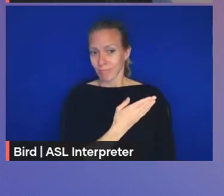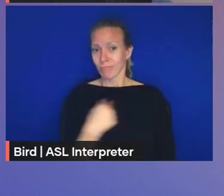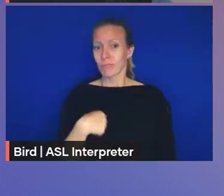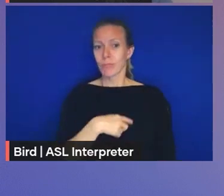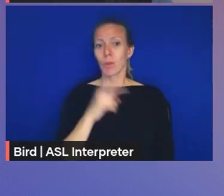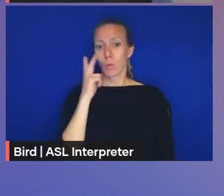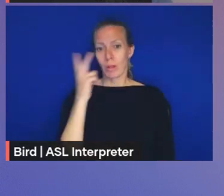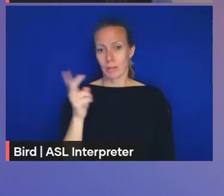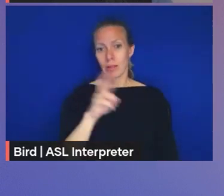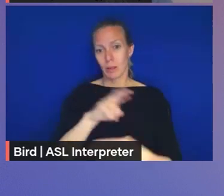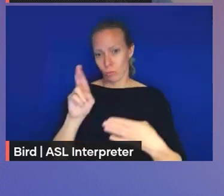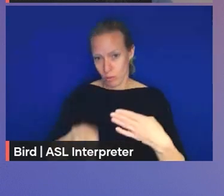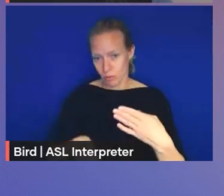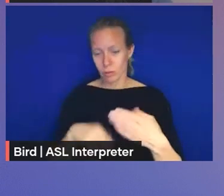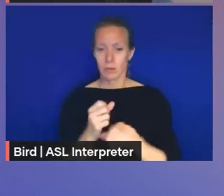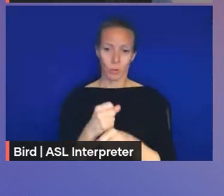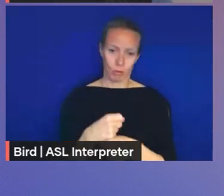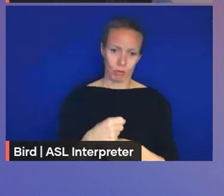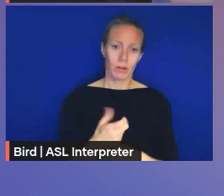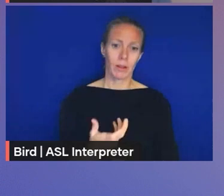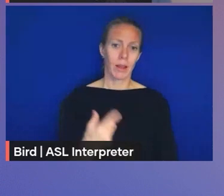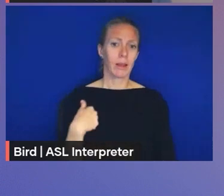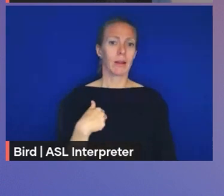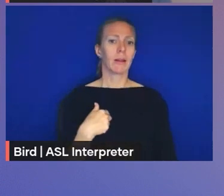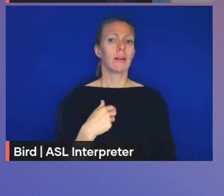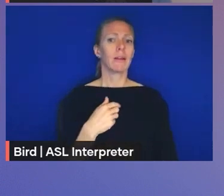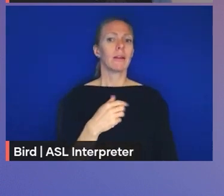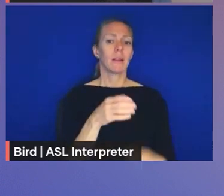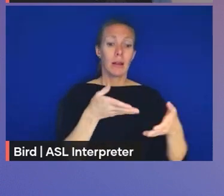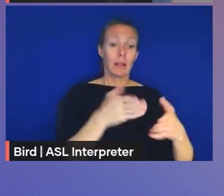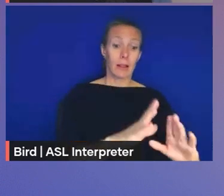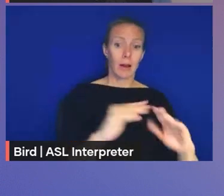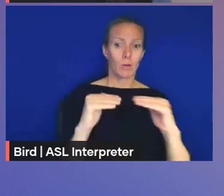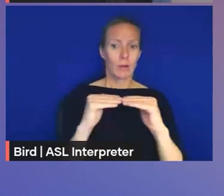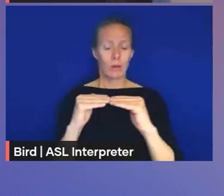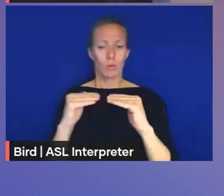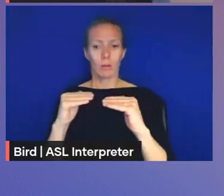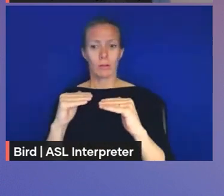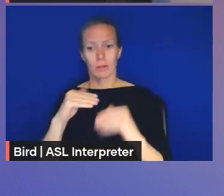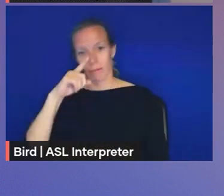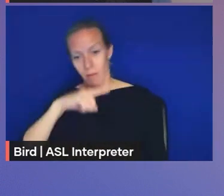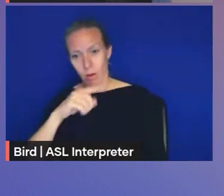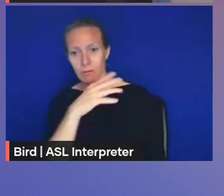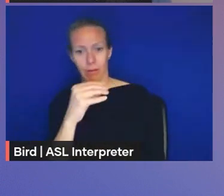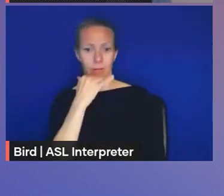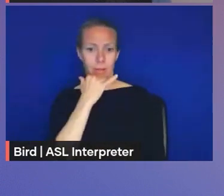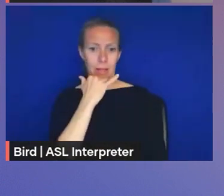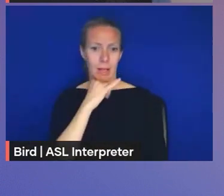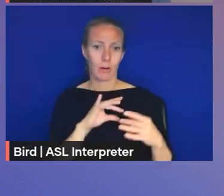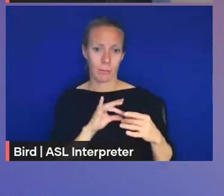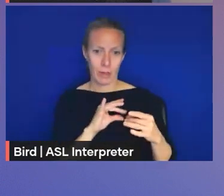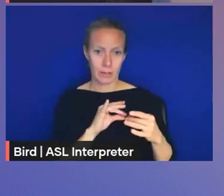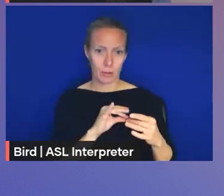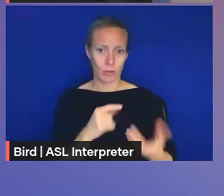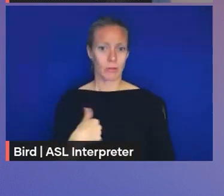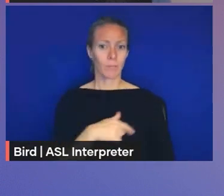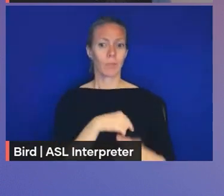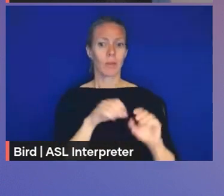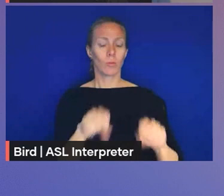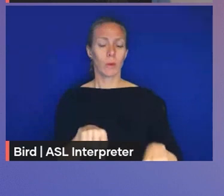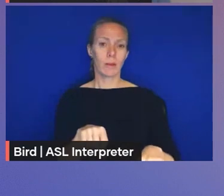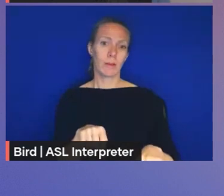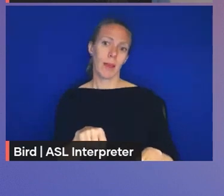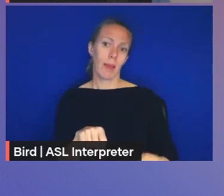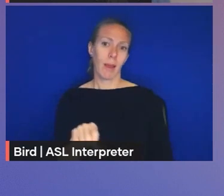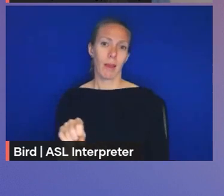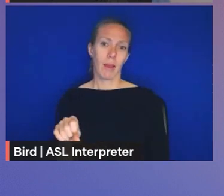were created by OPA, and we can see that the allowed equals false and those error messages. And so we can hop back over